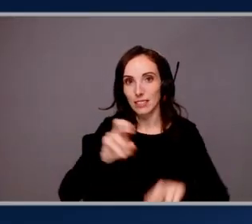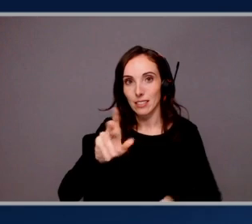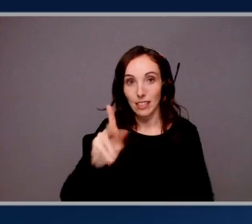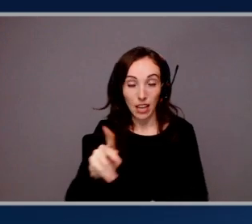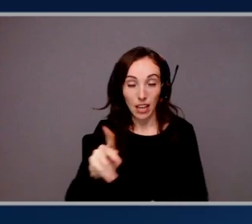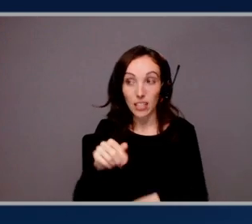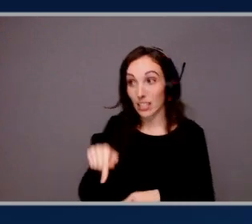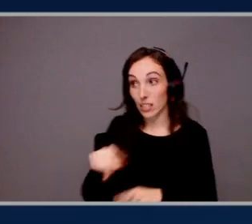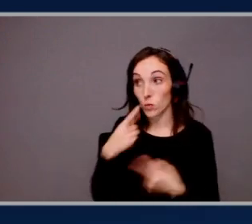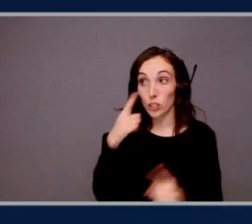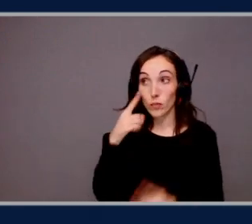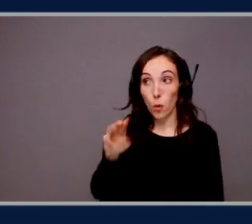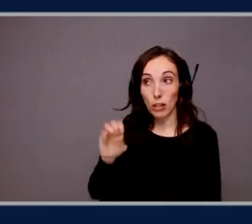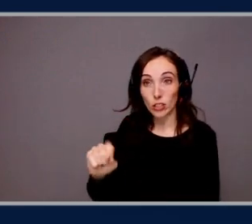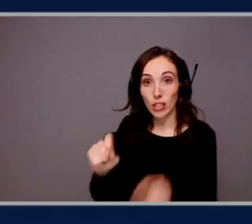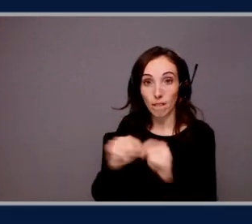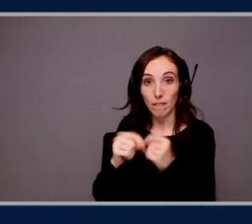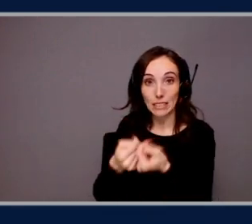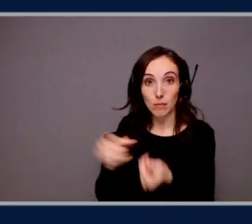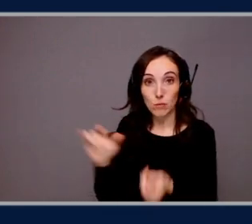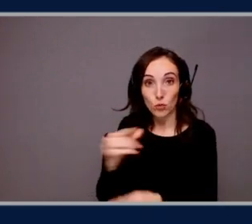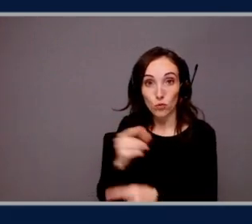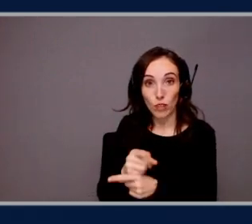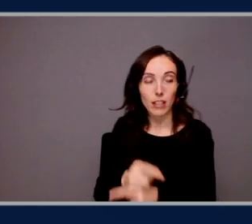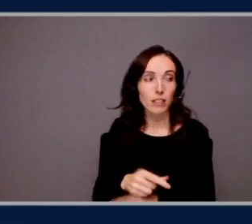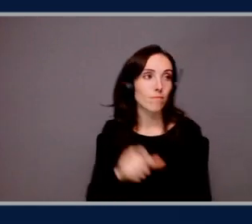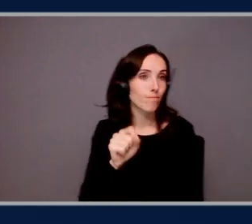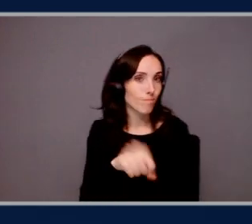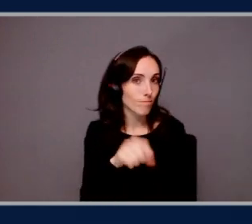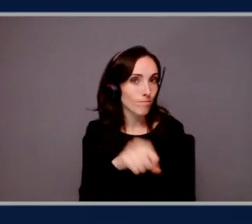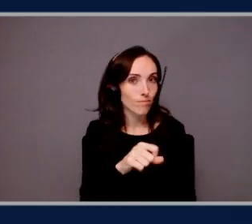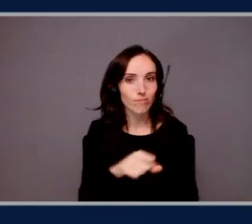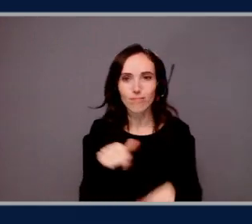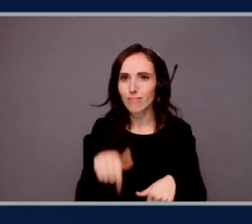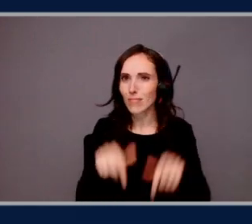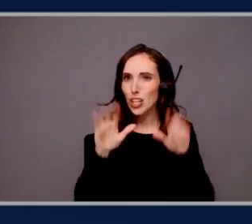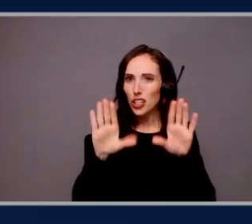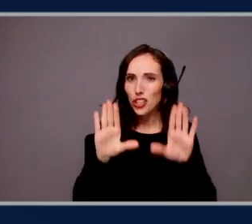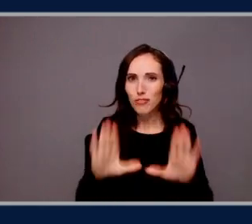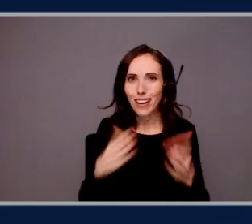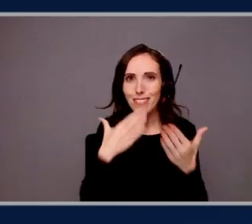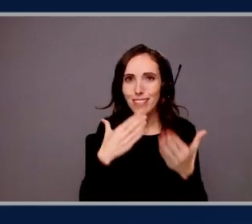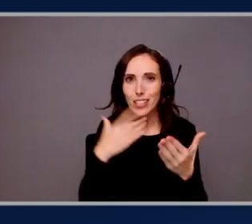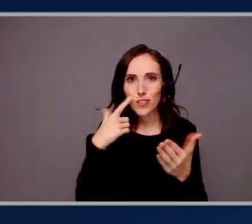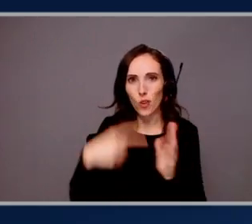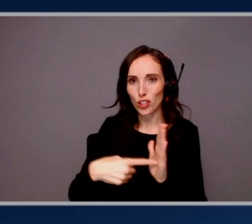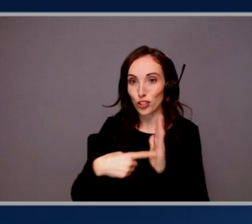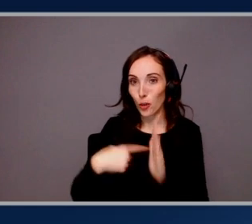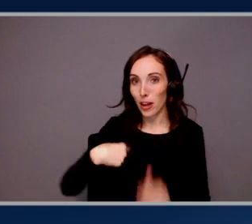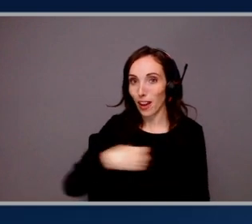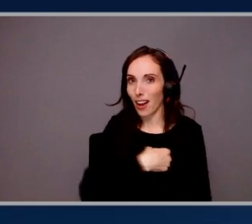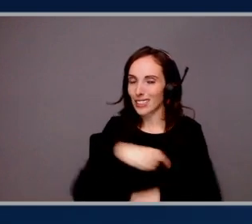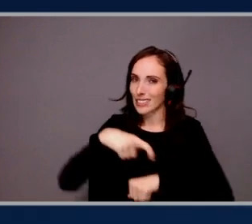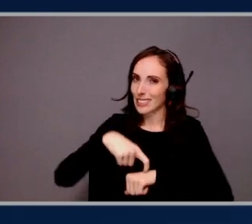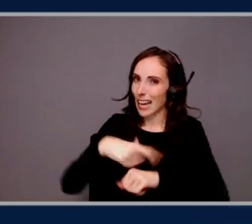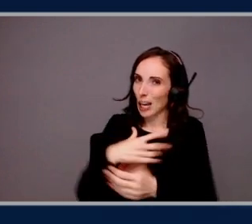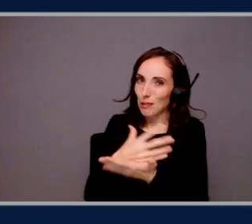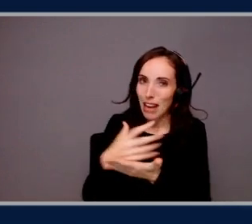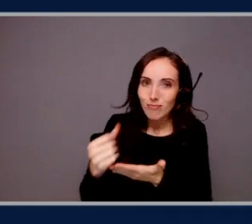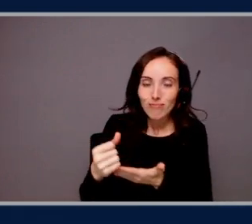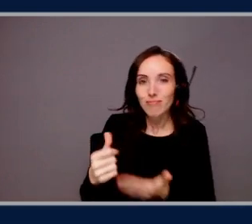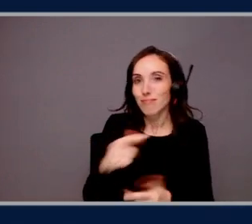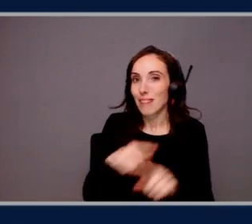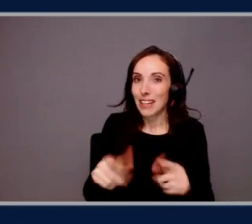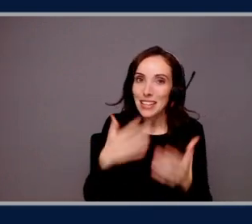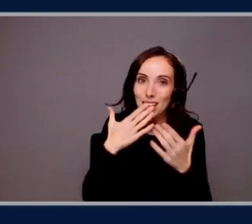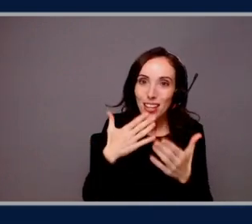Yes. Okay. yeah. So this was great. Yeah, thanks for showing us. We're about out of time, but Thank you for having us. yeah, where would Thank you you for